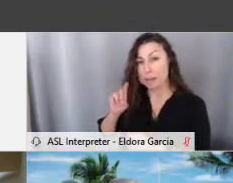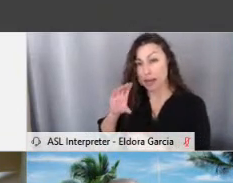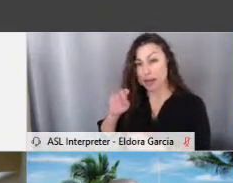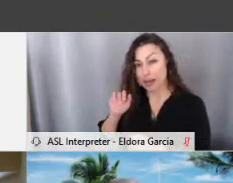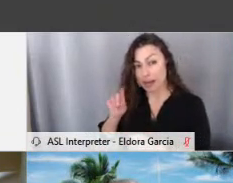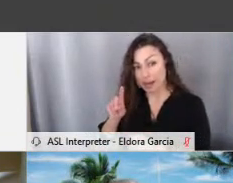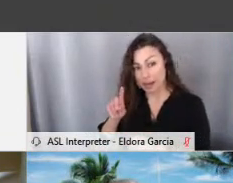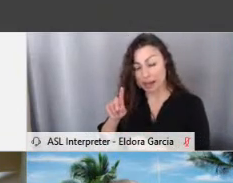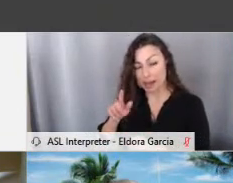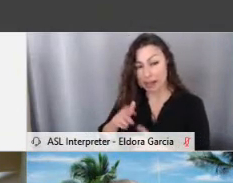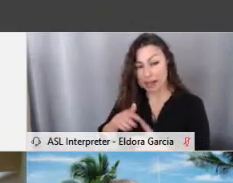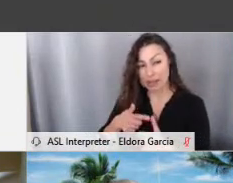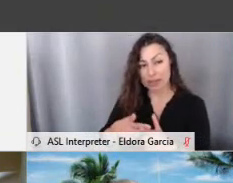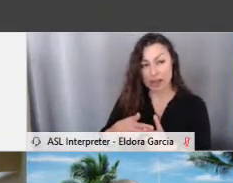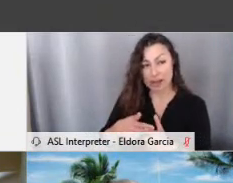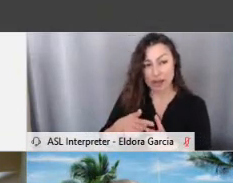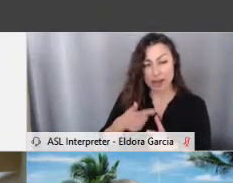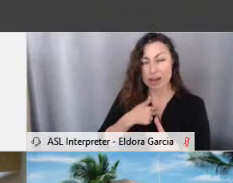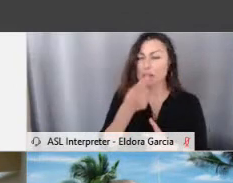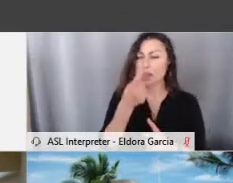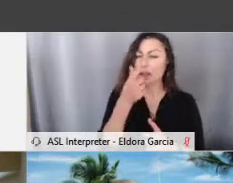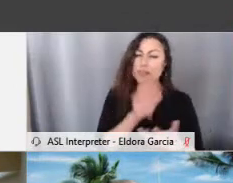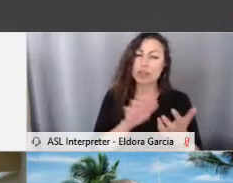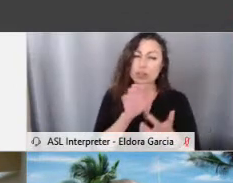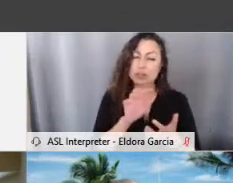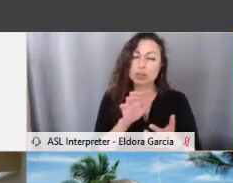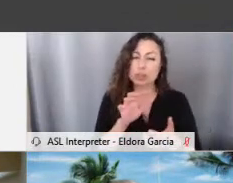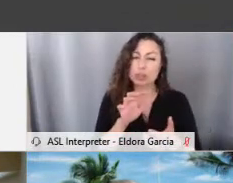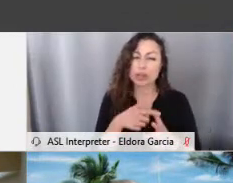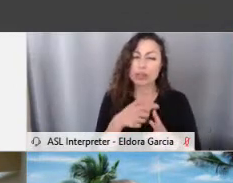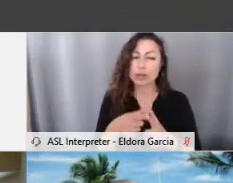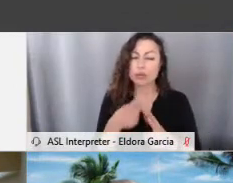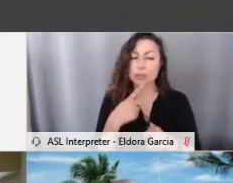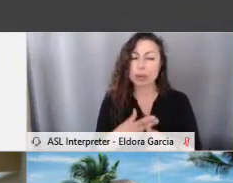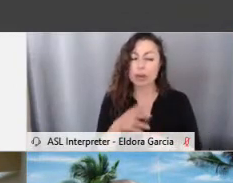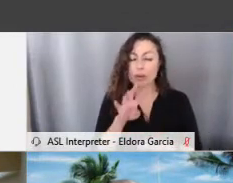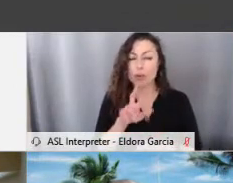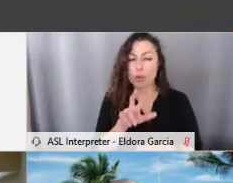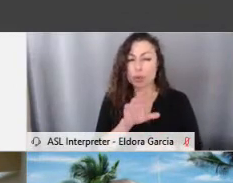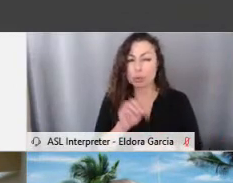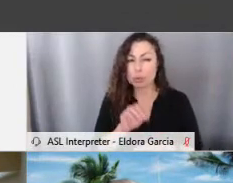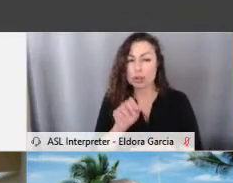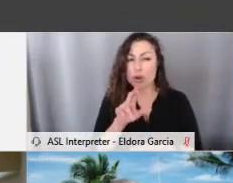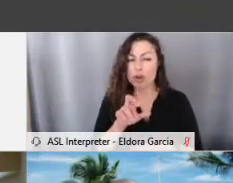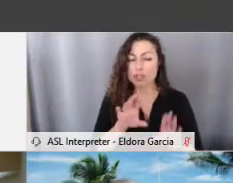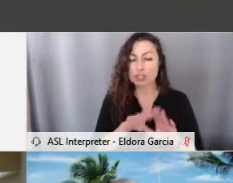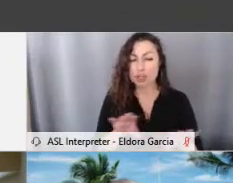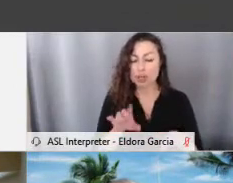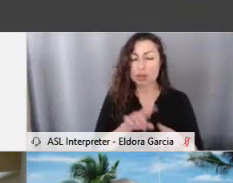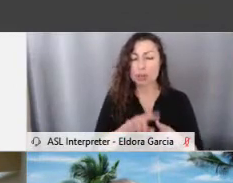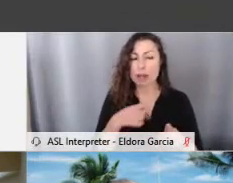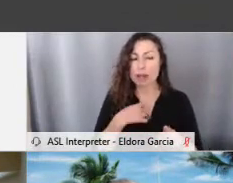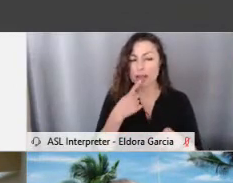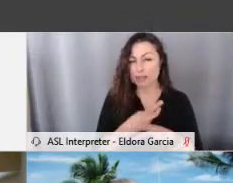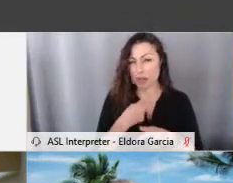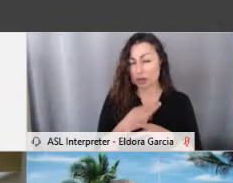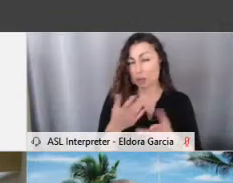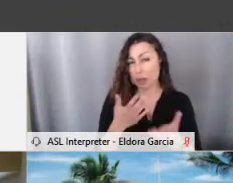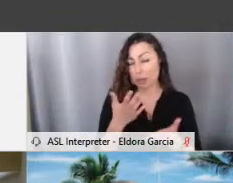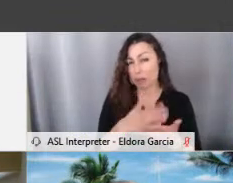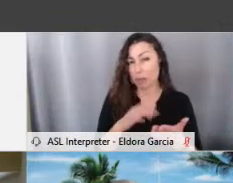Medicaid, then I'm a little confused. And then you mentioned 43% are children, but I figured they were probably part of